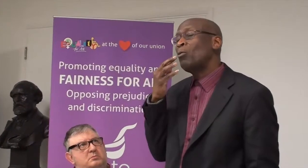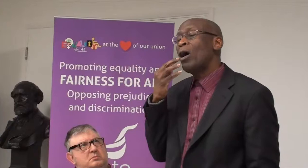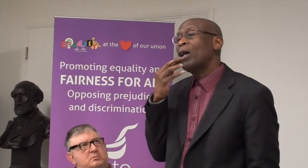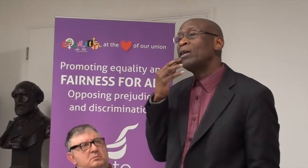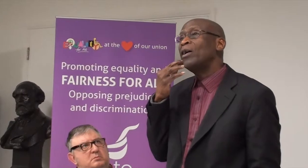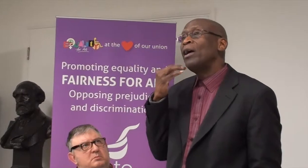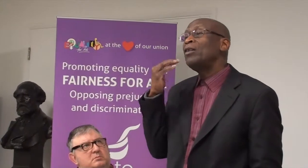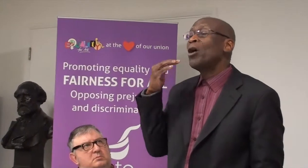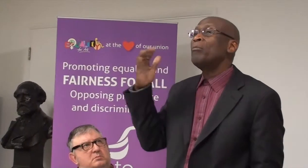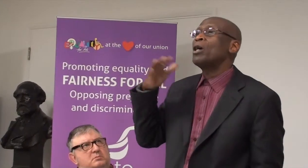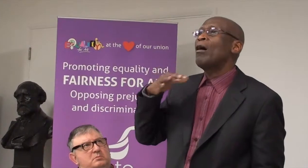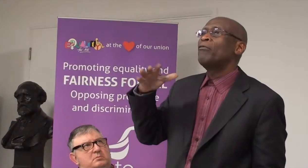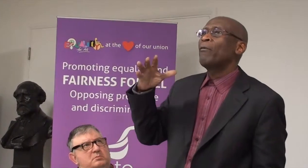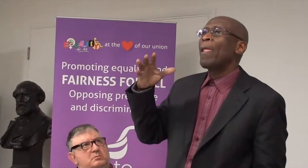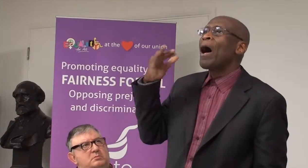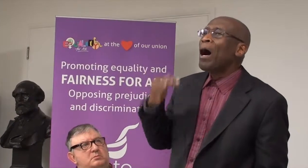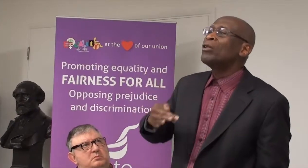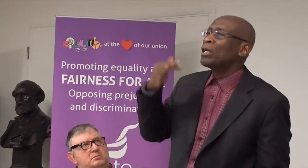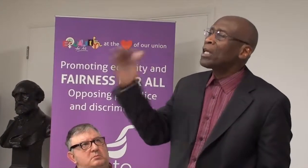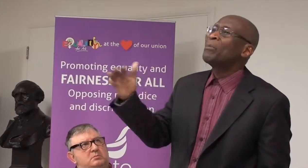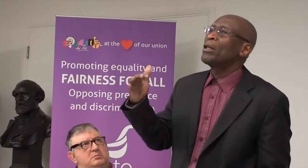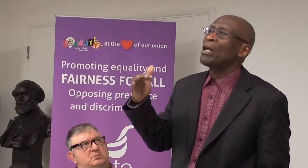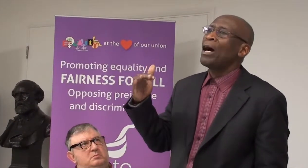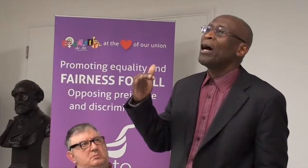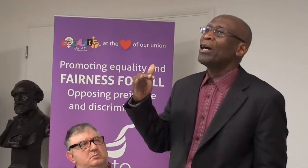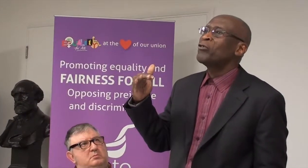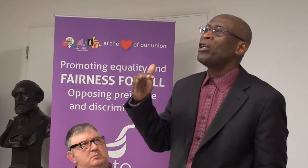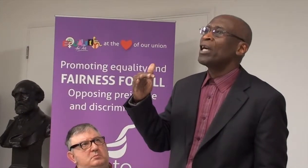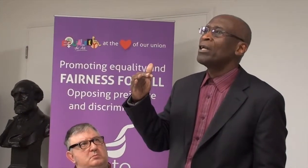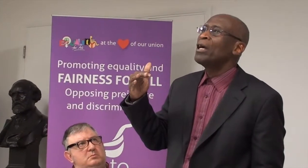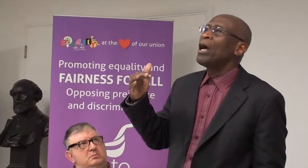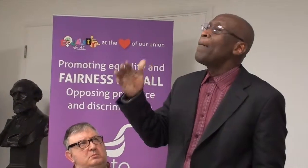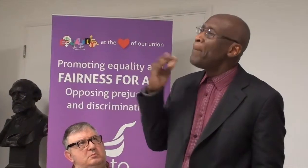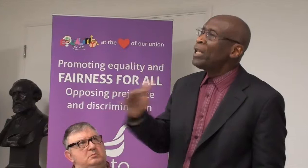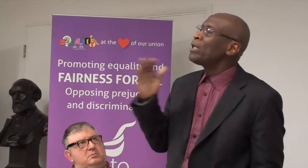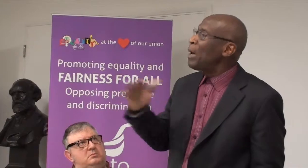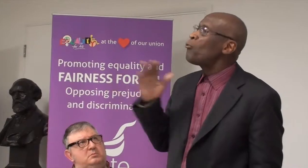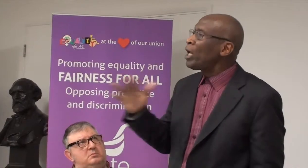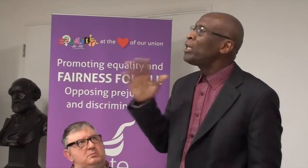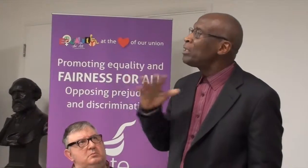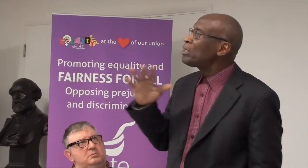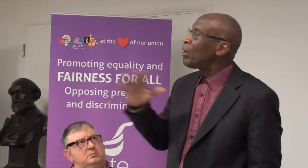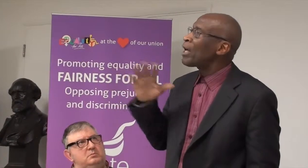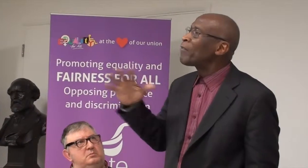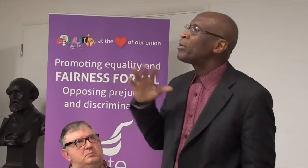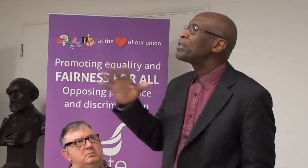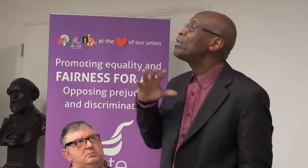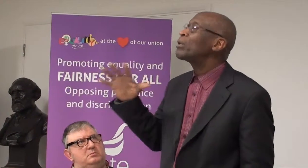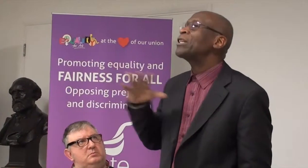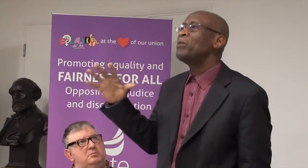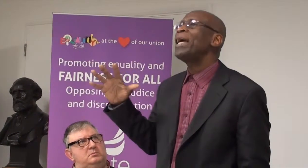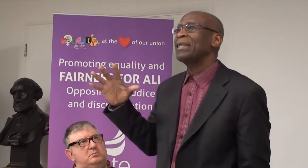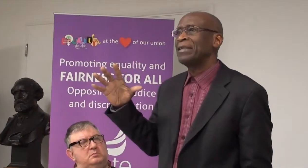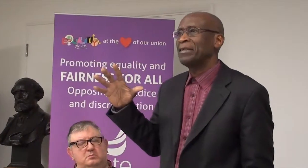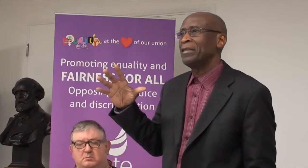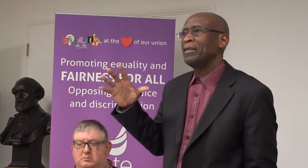part of the world, in terms of how the disabled are treated, many of them really did not